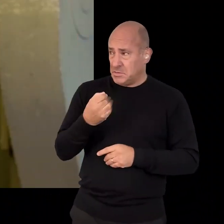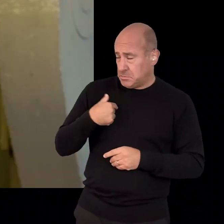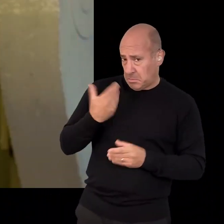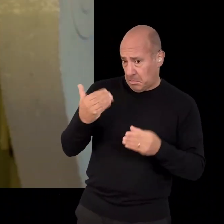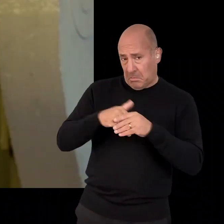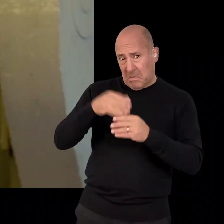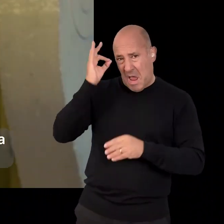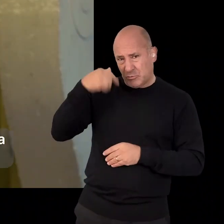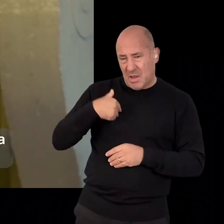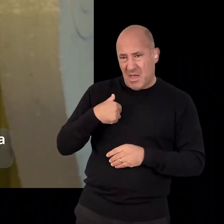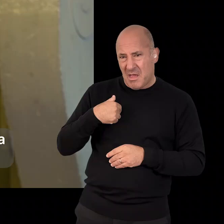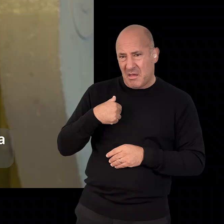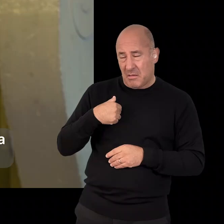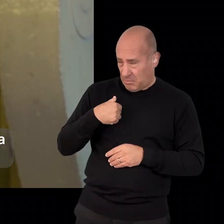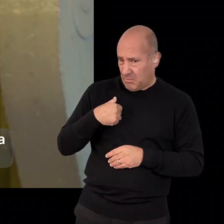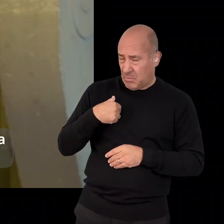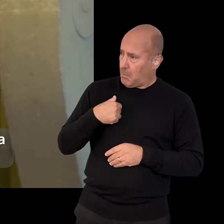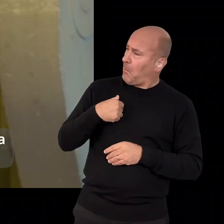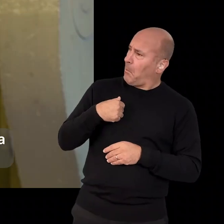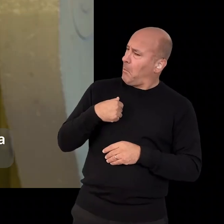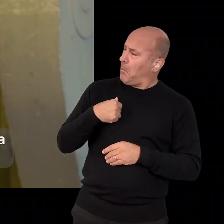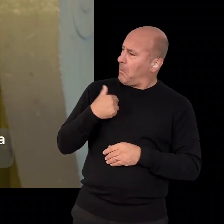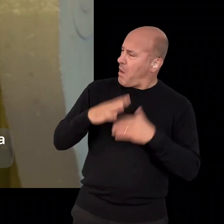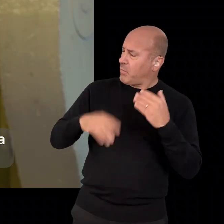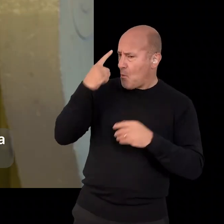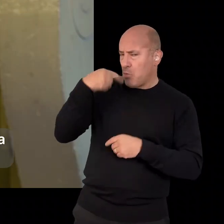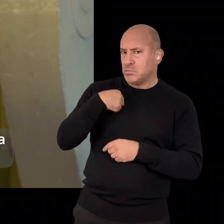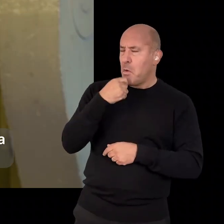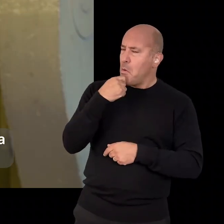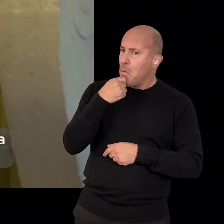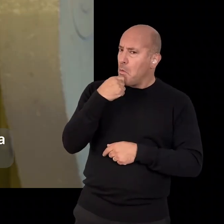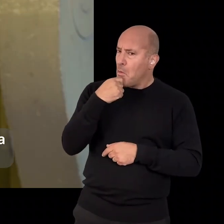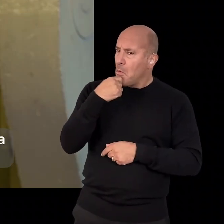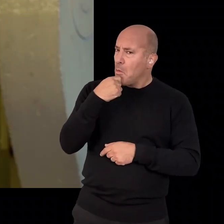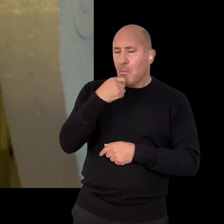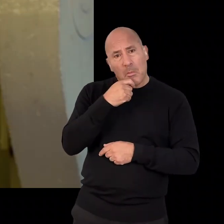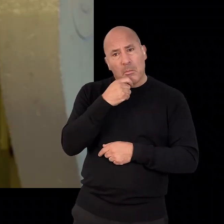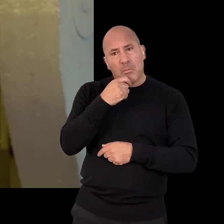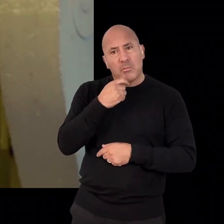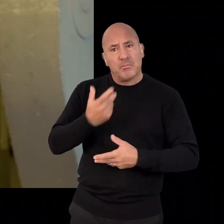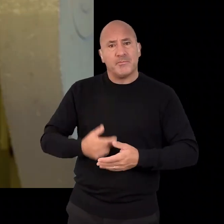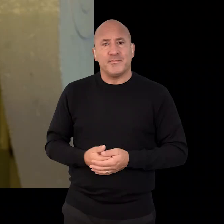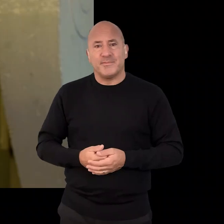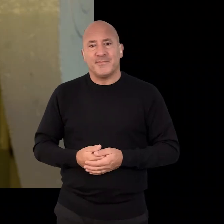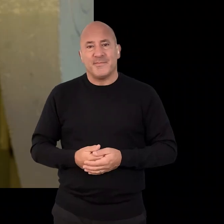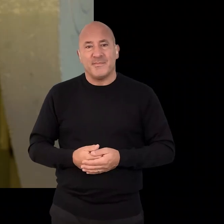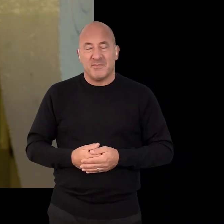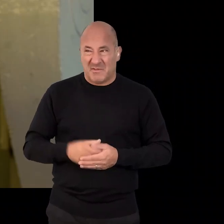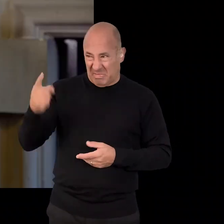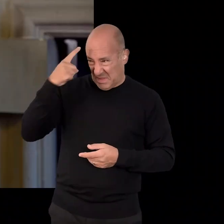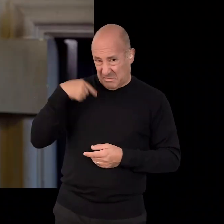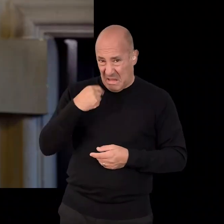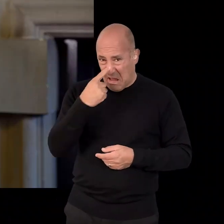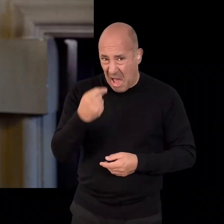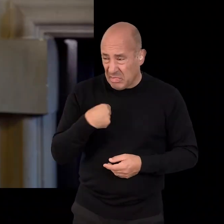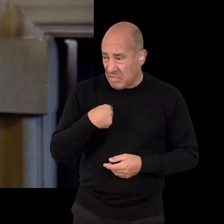December 2001, our MP asked me if I'd ever thought of standing as a councillor, and no, I hadn't.